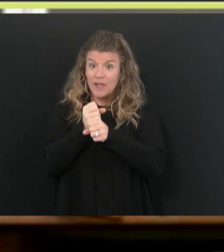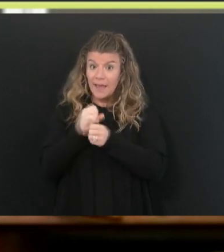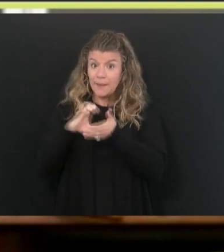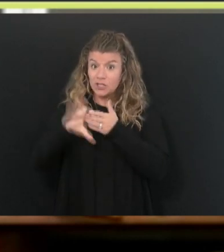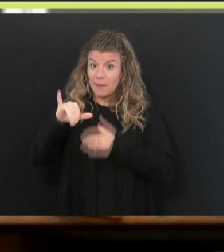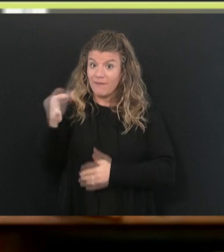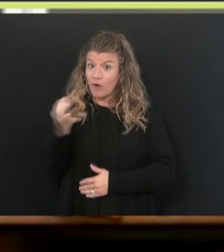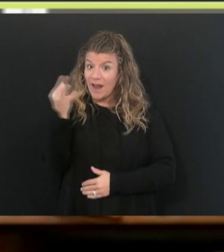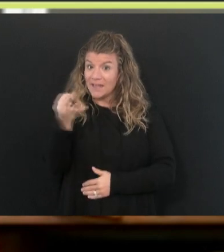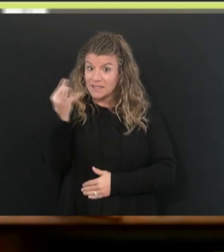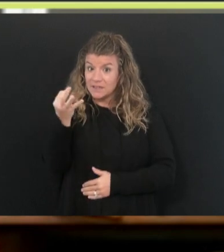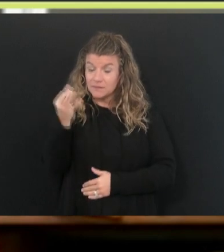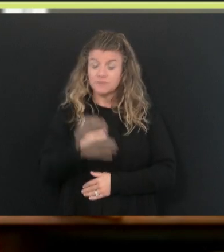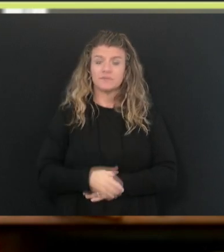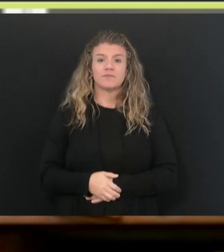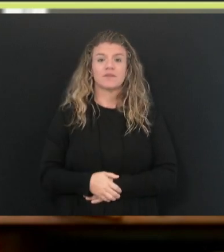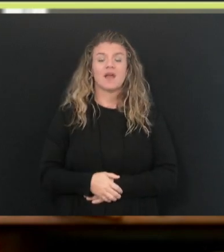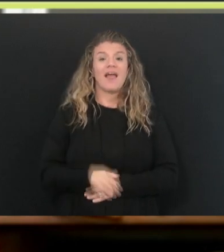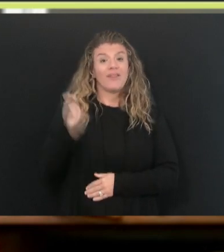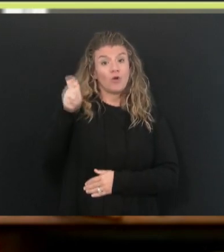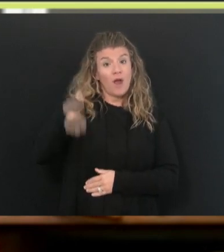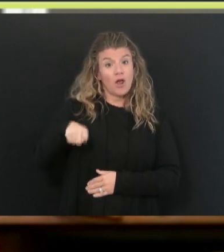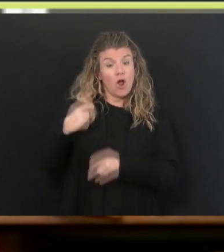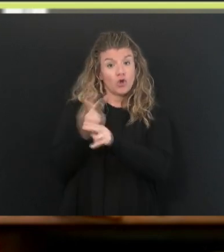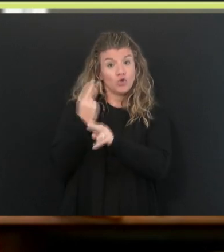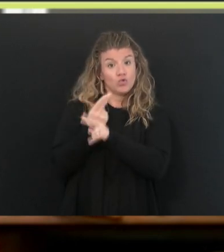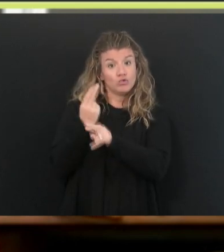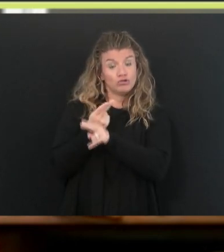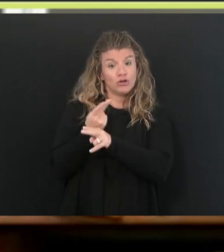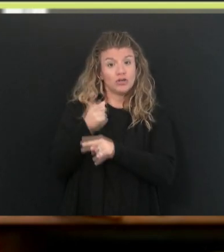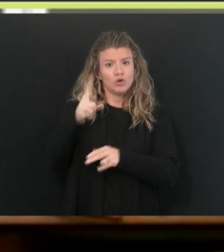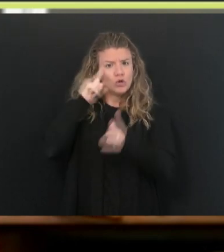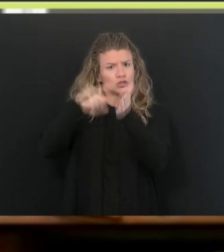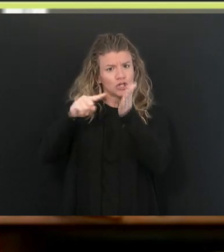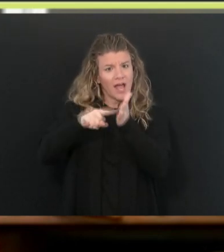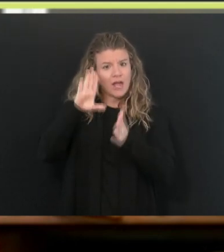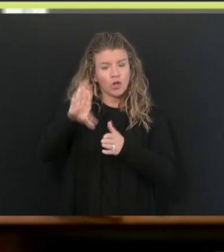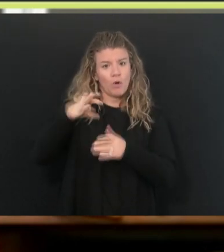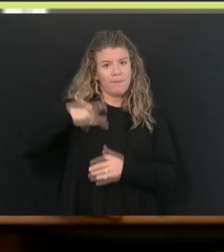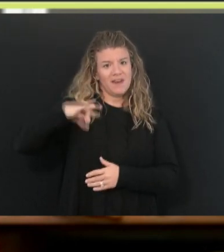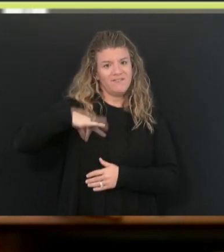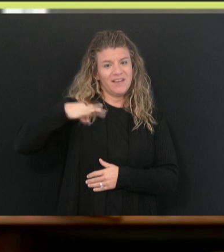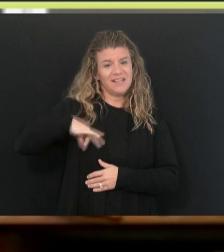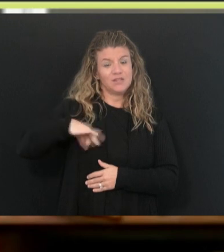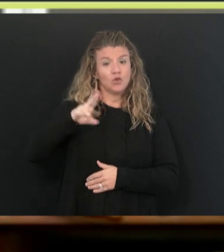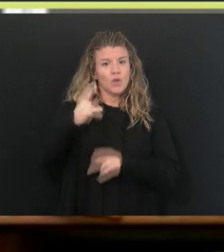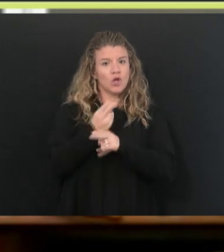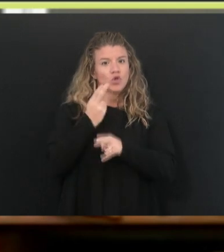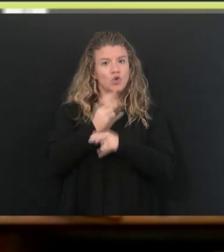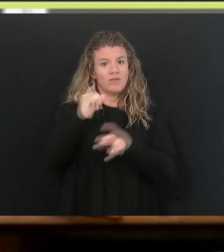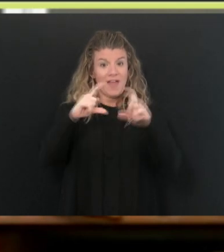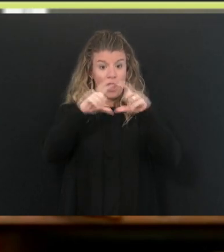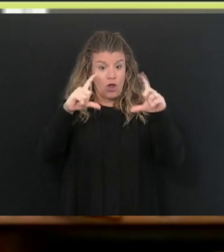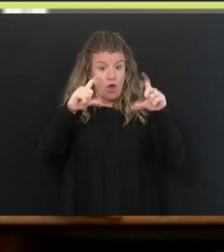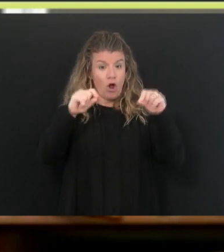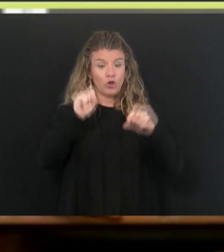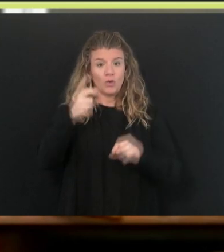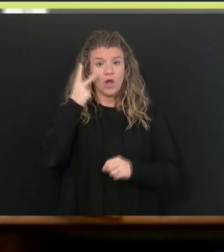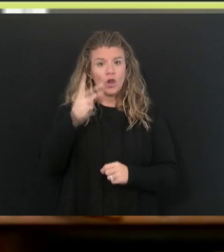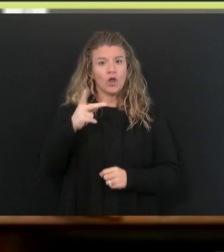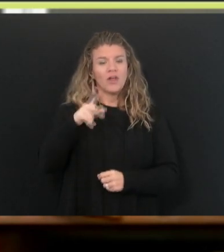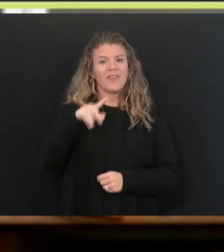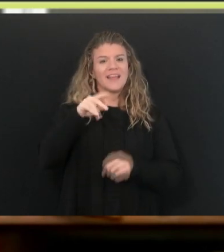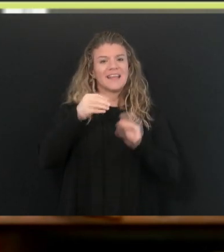well. Debit card users can check the status of their unemployment benefits on their debit card by going to